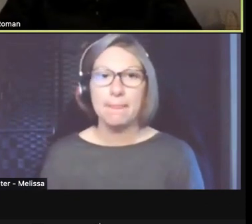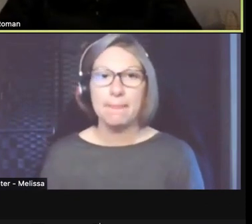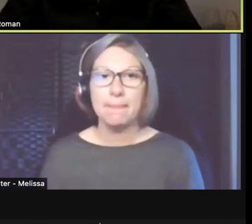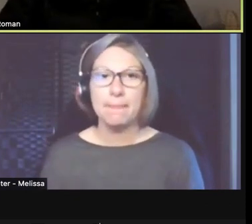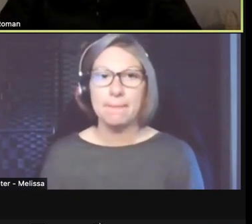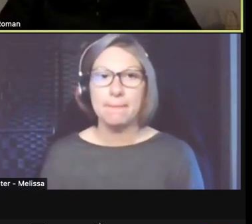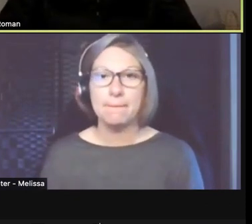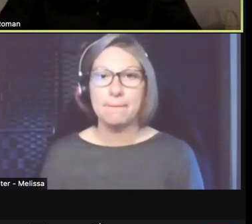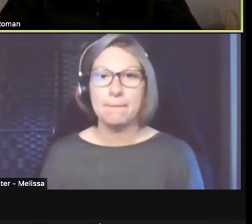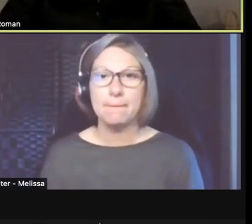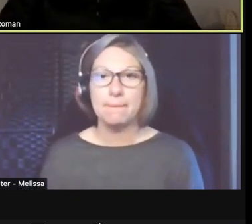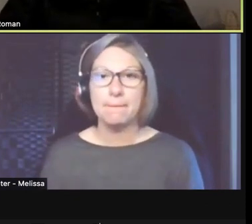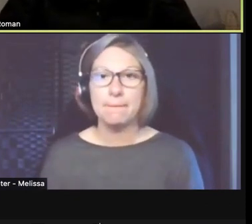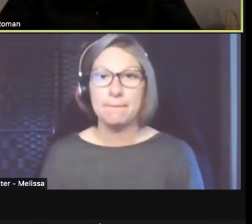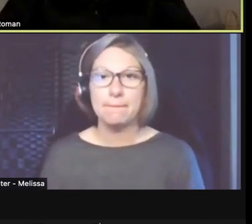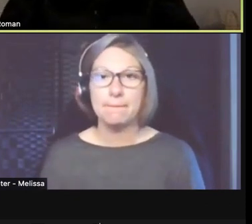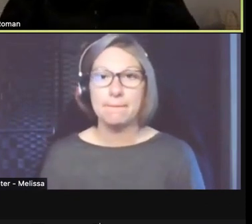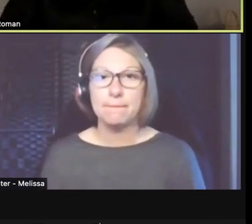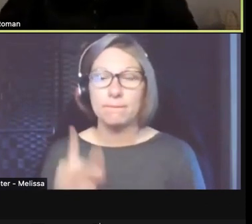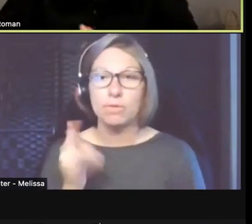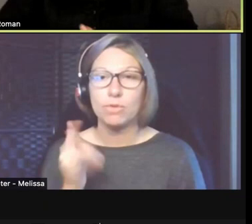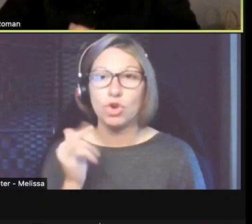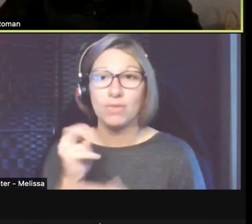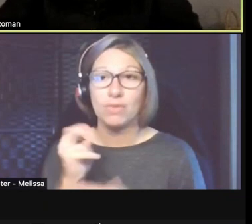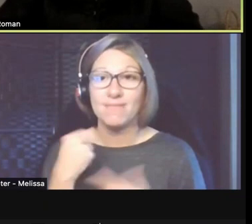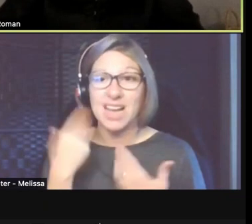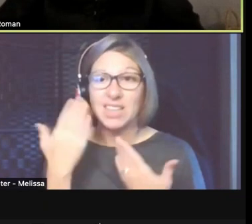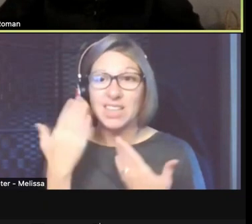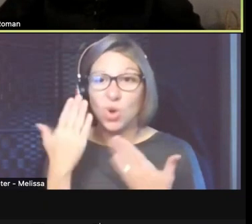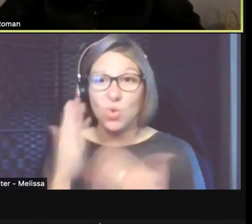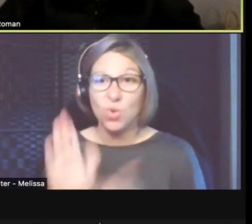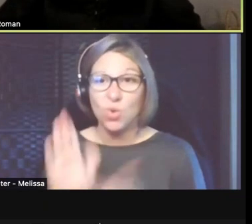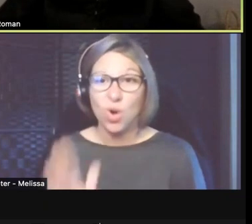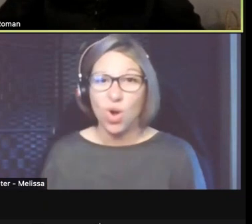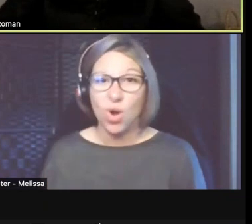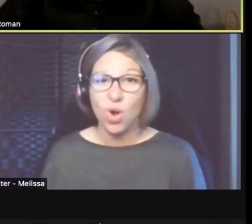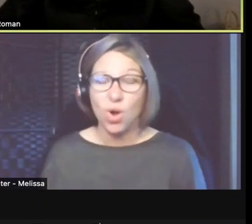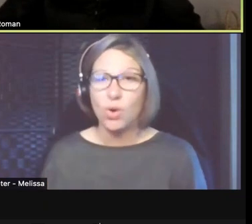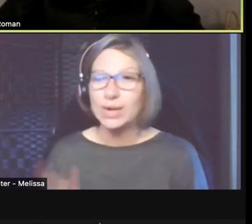I don't know. Look at it. Take some guesses.